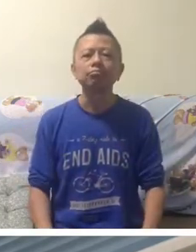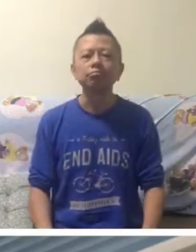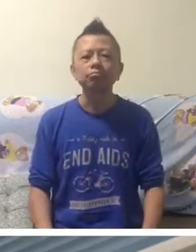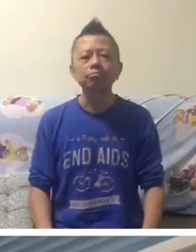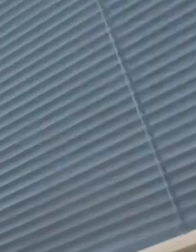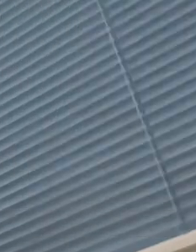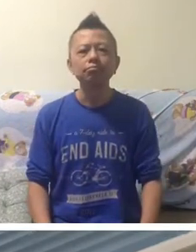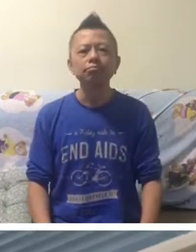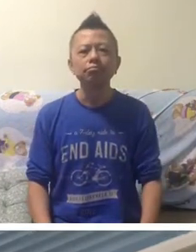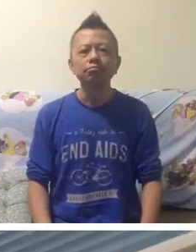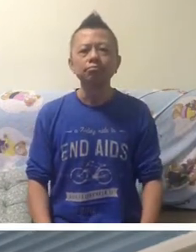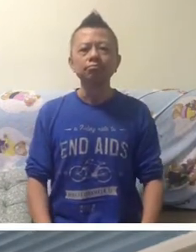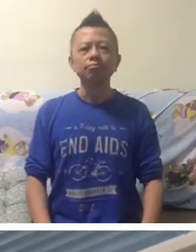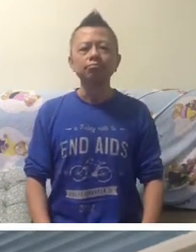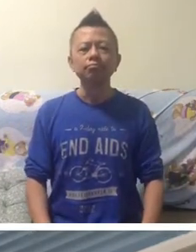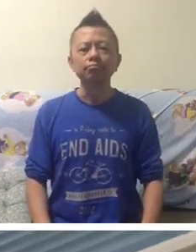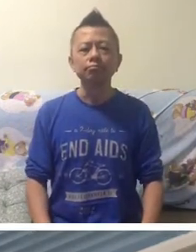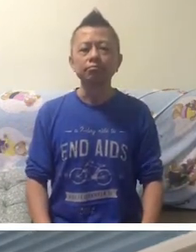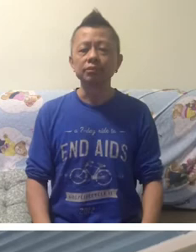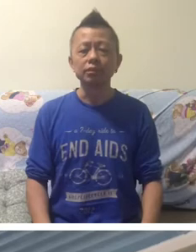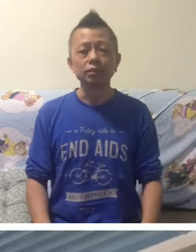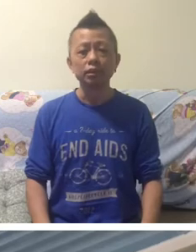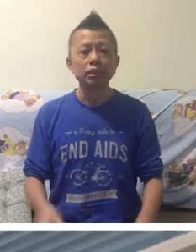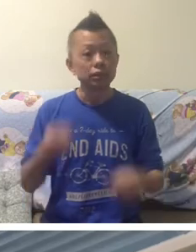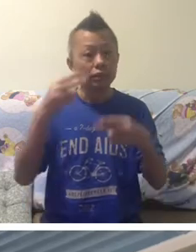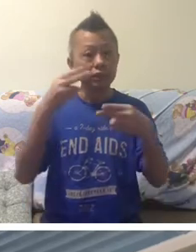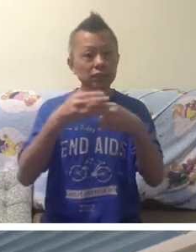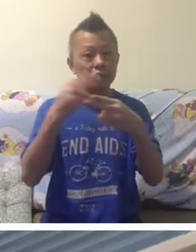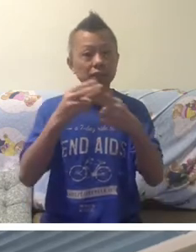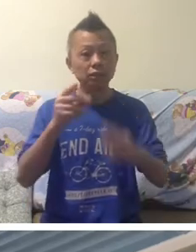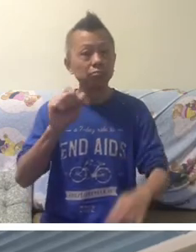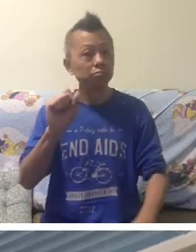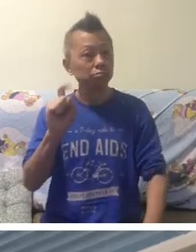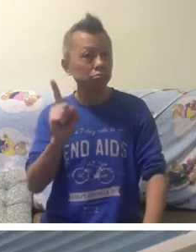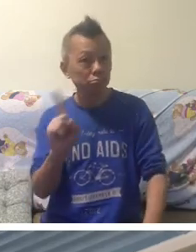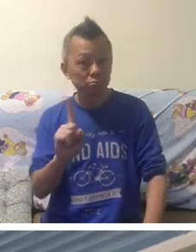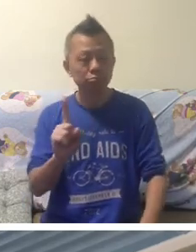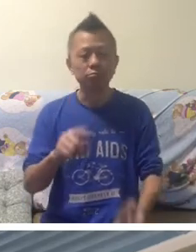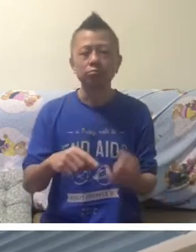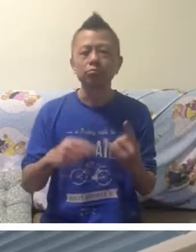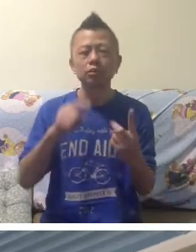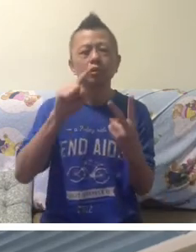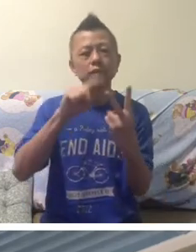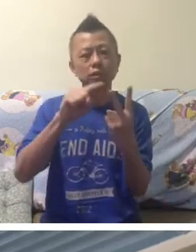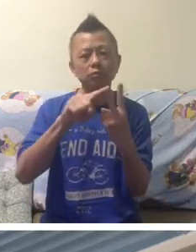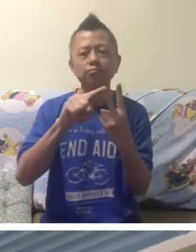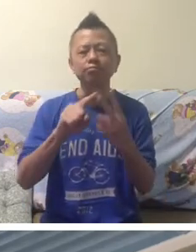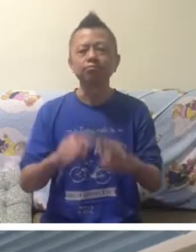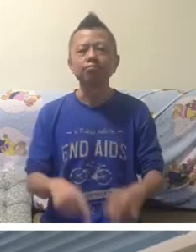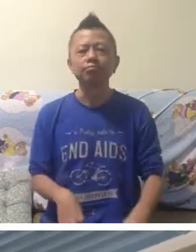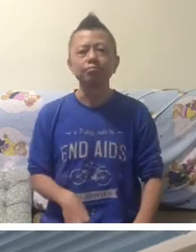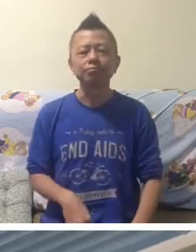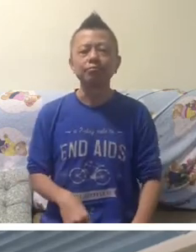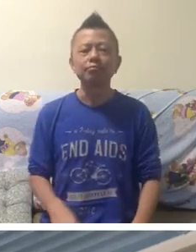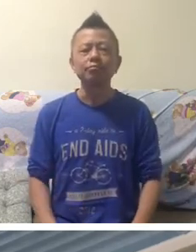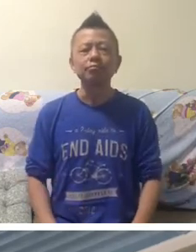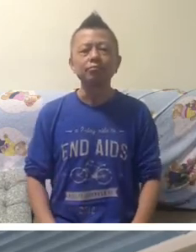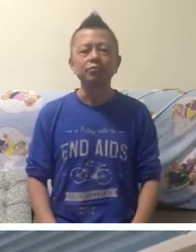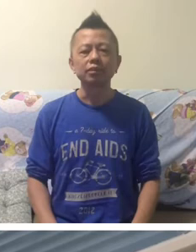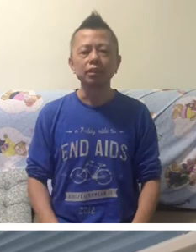it is. And the another reason why I want to make this video is that I want to show